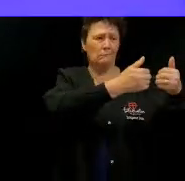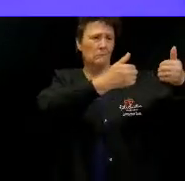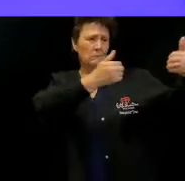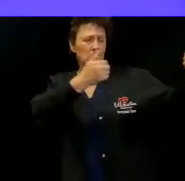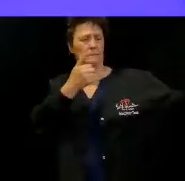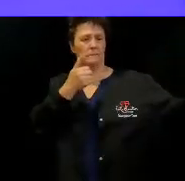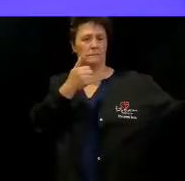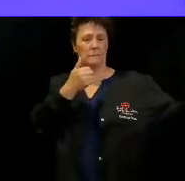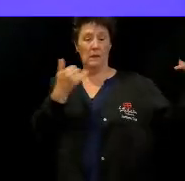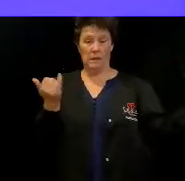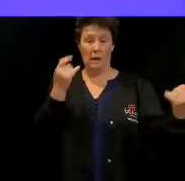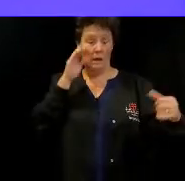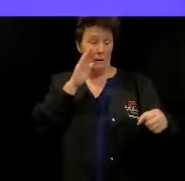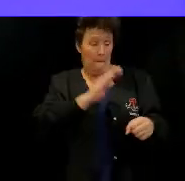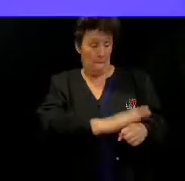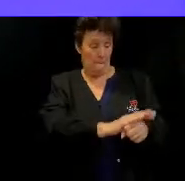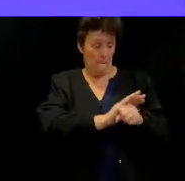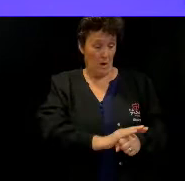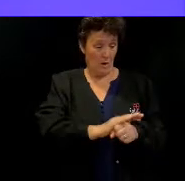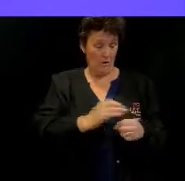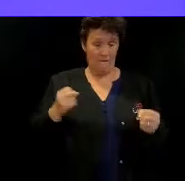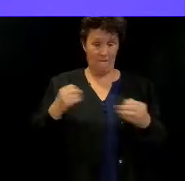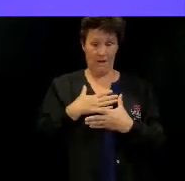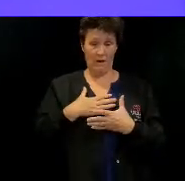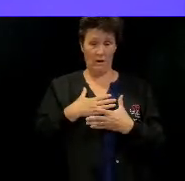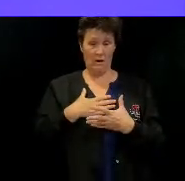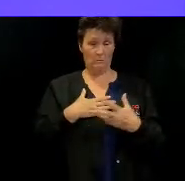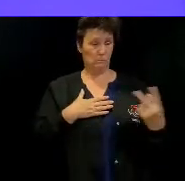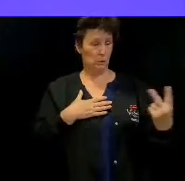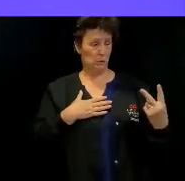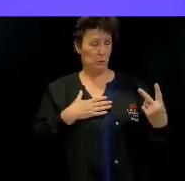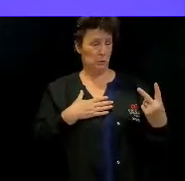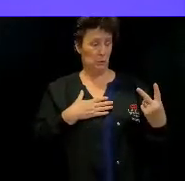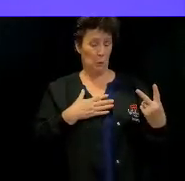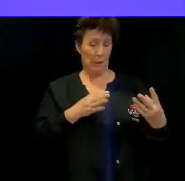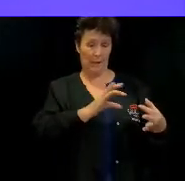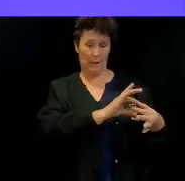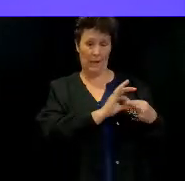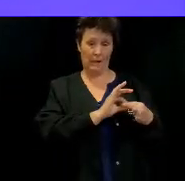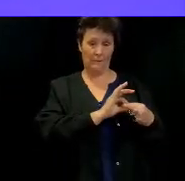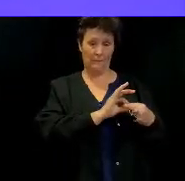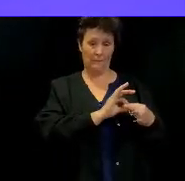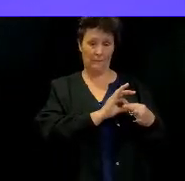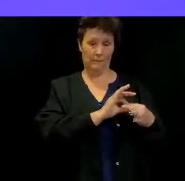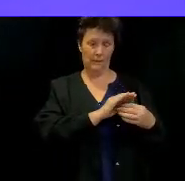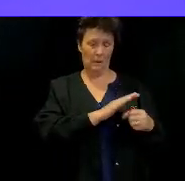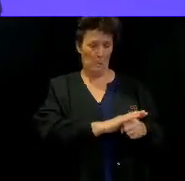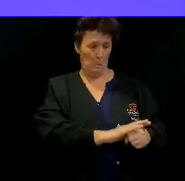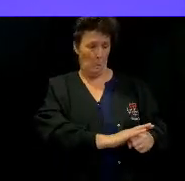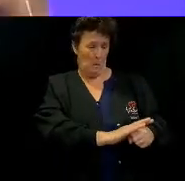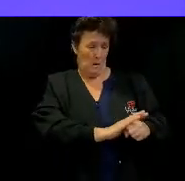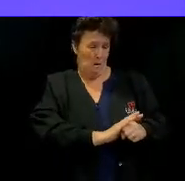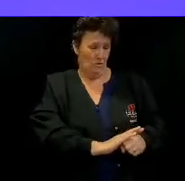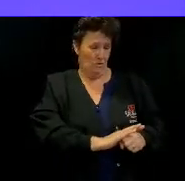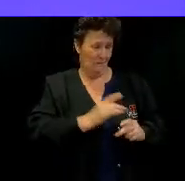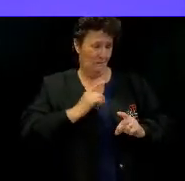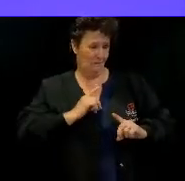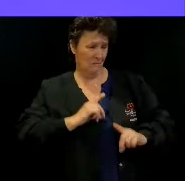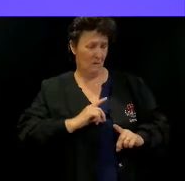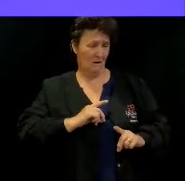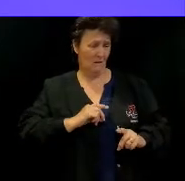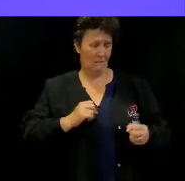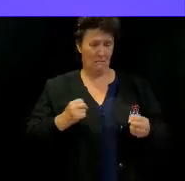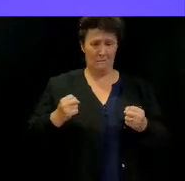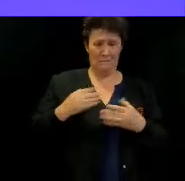notice though that oppression, fear and oppression are connected. You see this? What is oppression? The exercise of